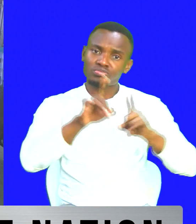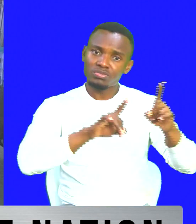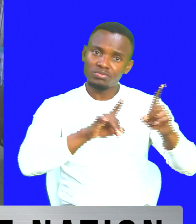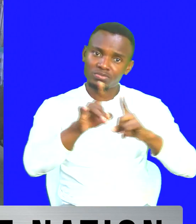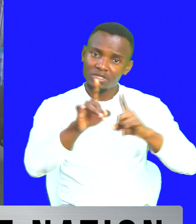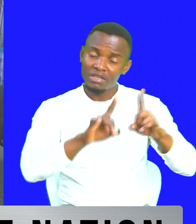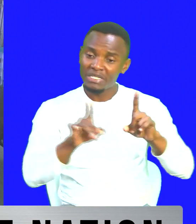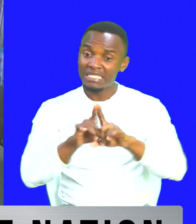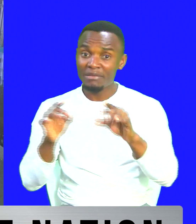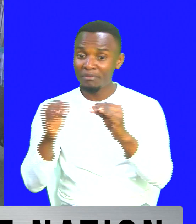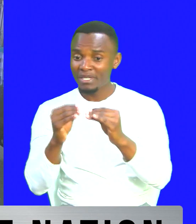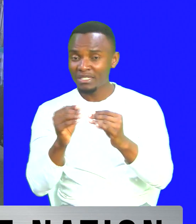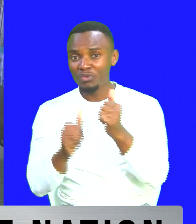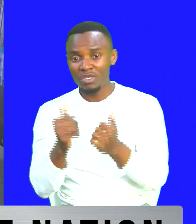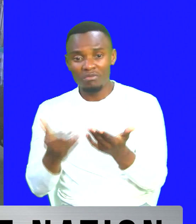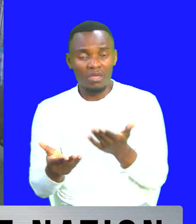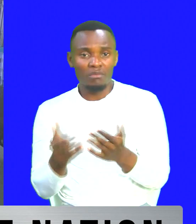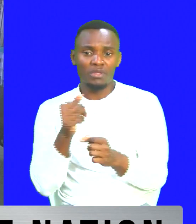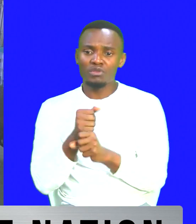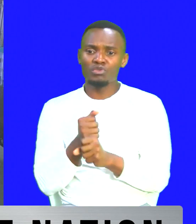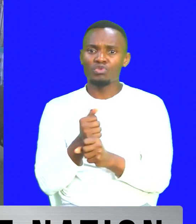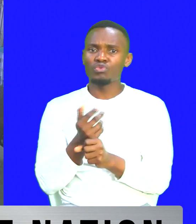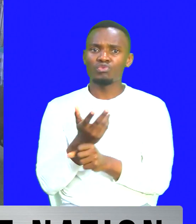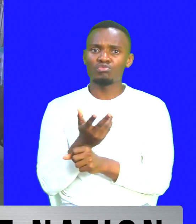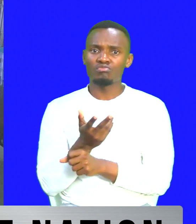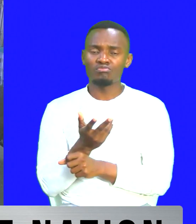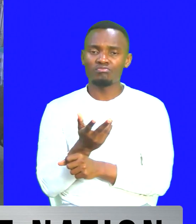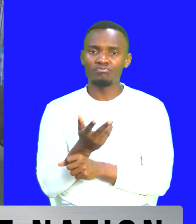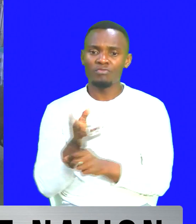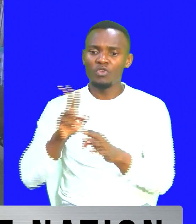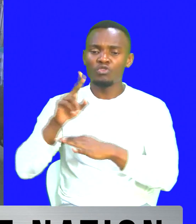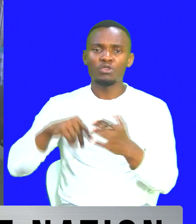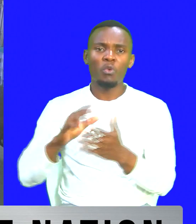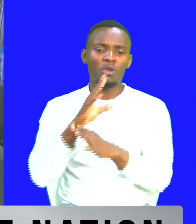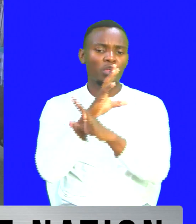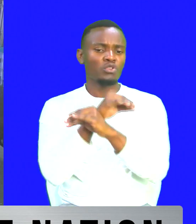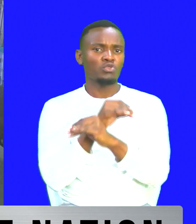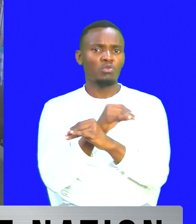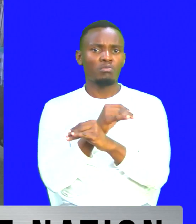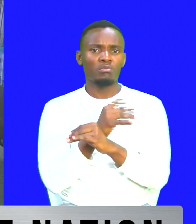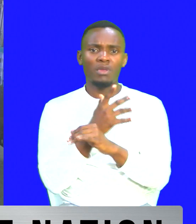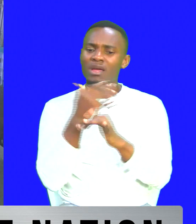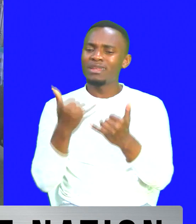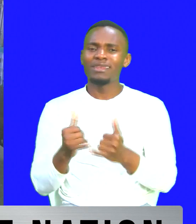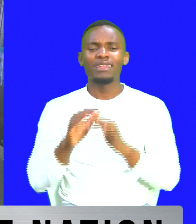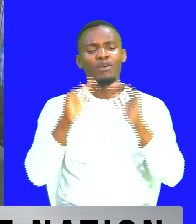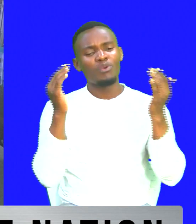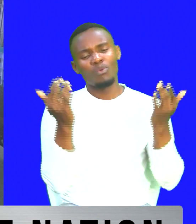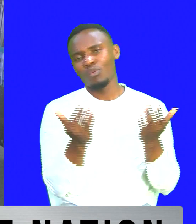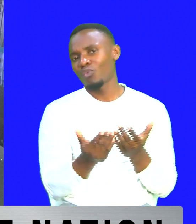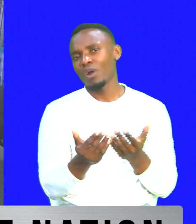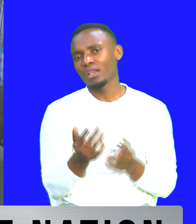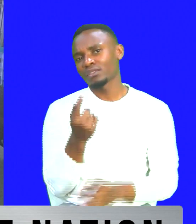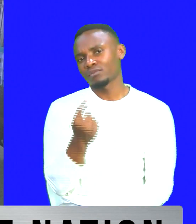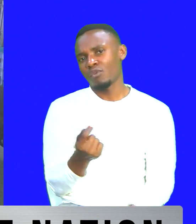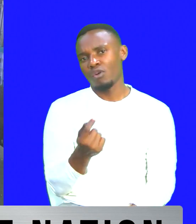and meetings that could have been done, even sometimes using a Zoom meeting. Nowadays, the world is a global village.